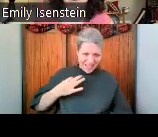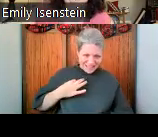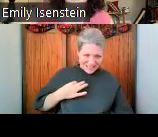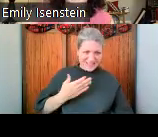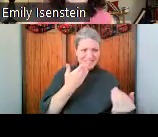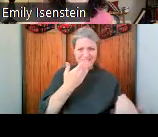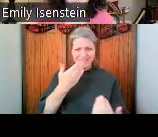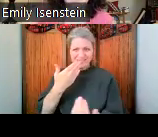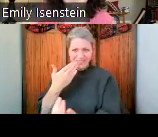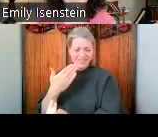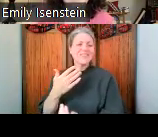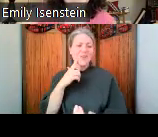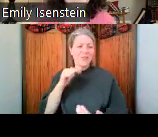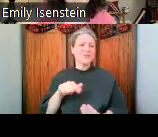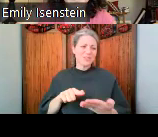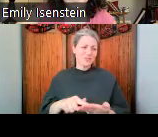along the way.